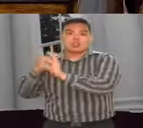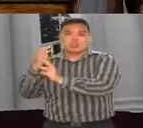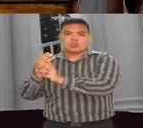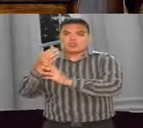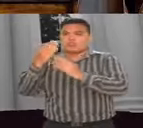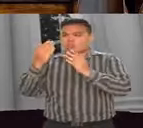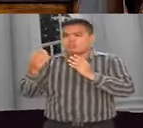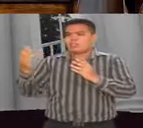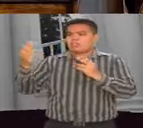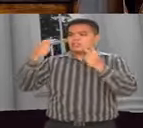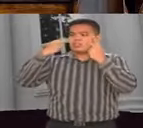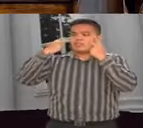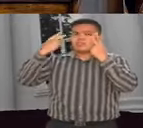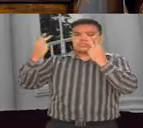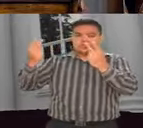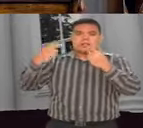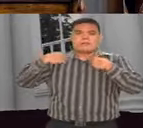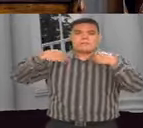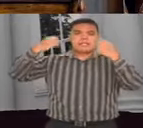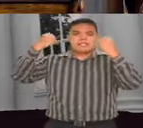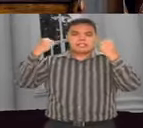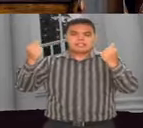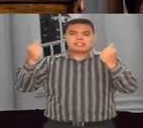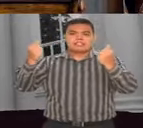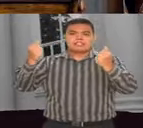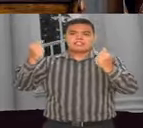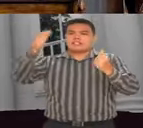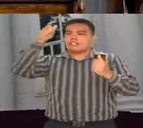is to see God work in and through us.